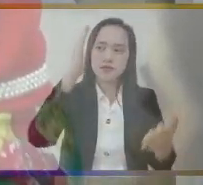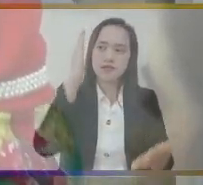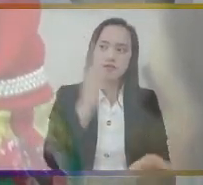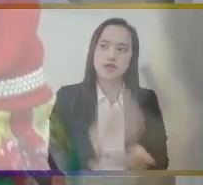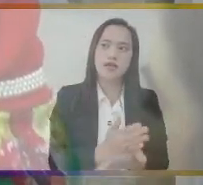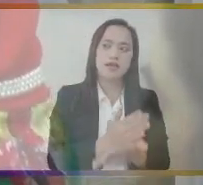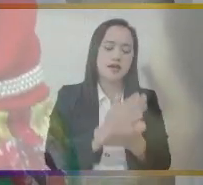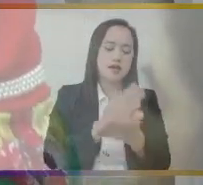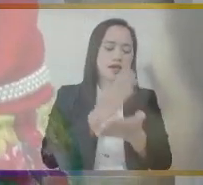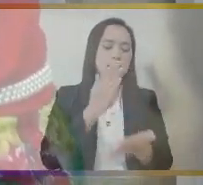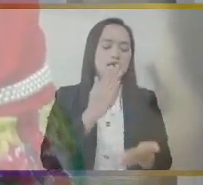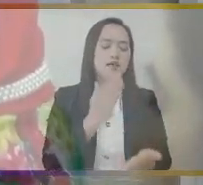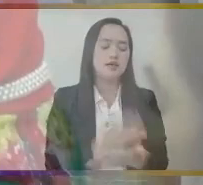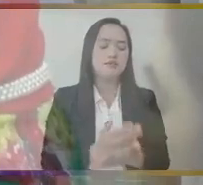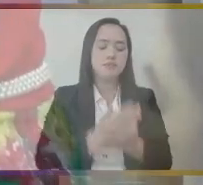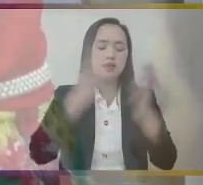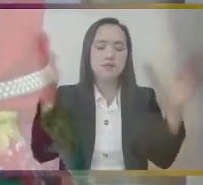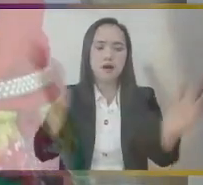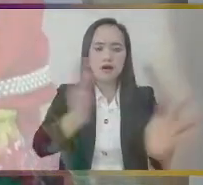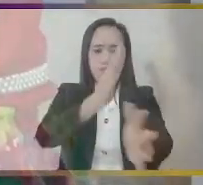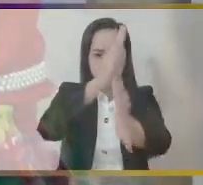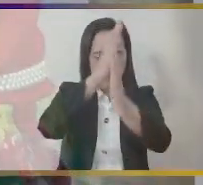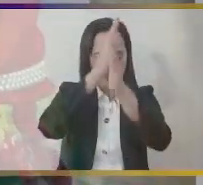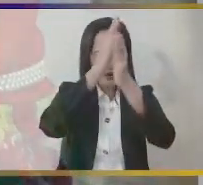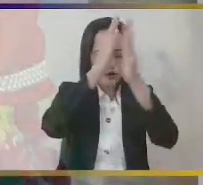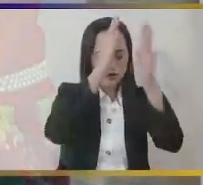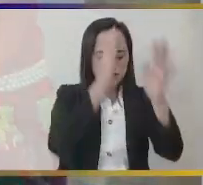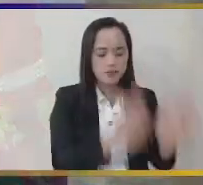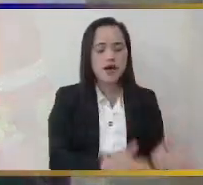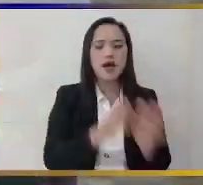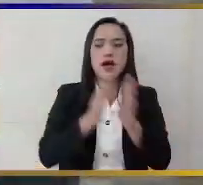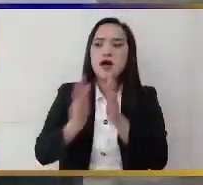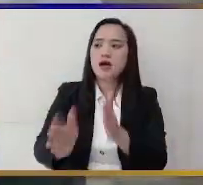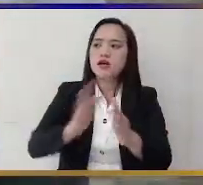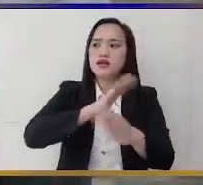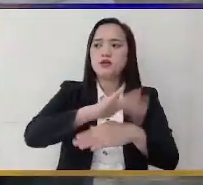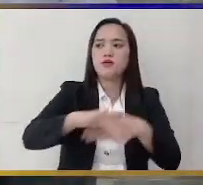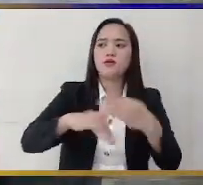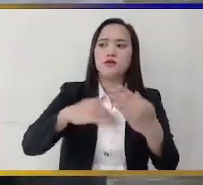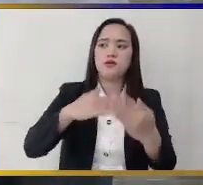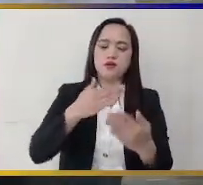be silent. My Father